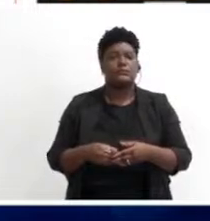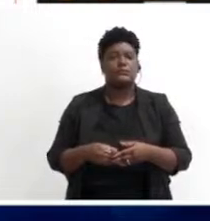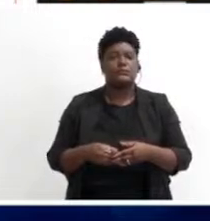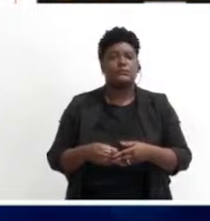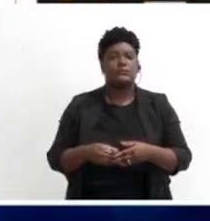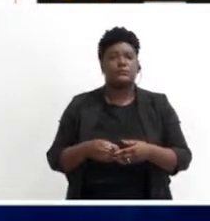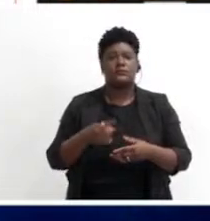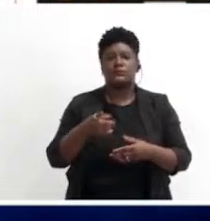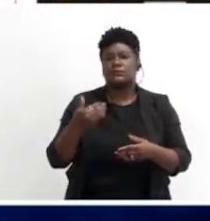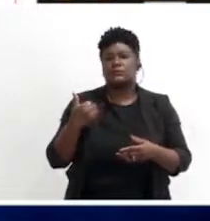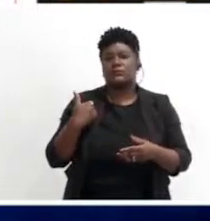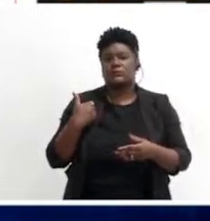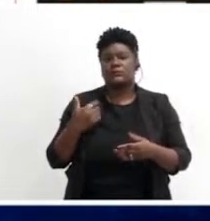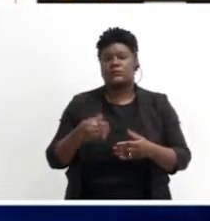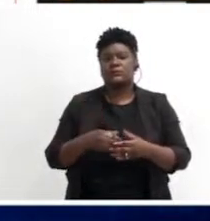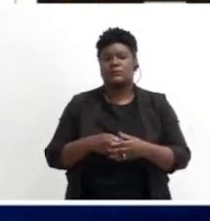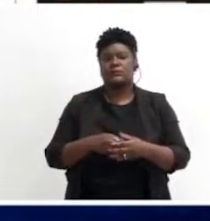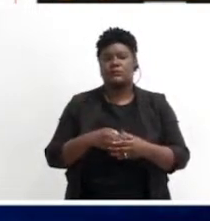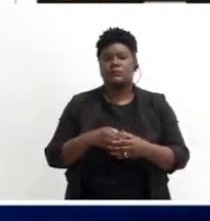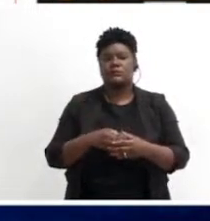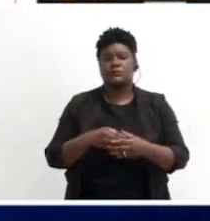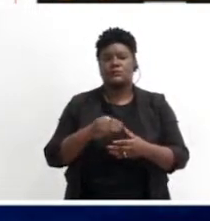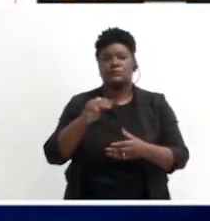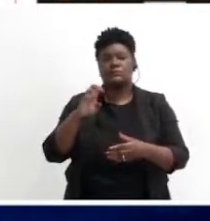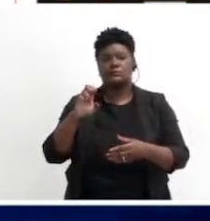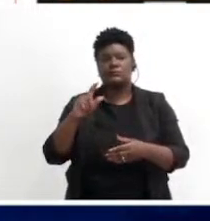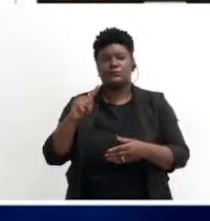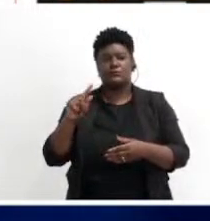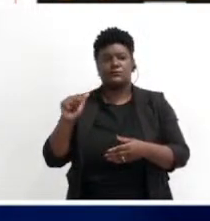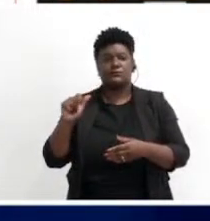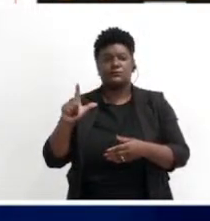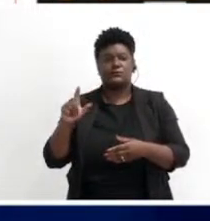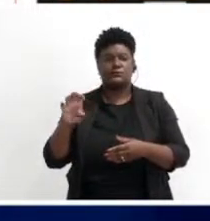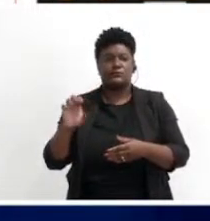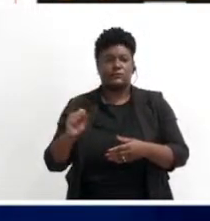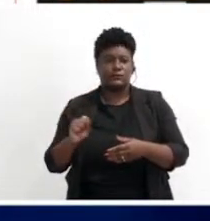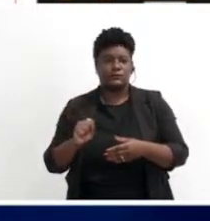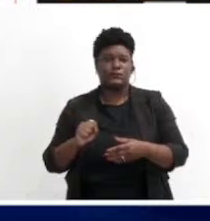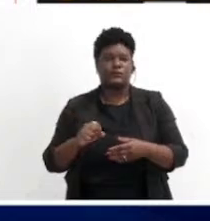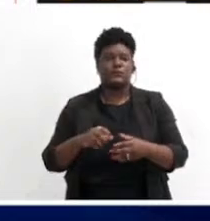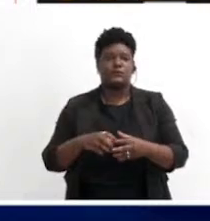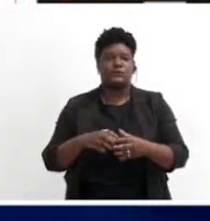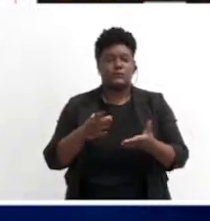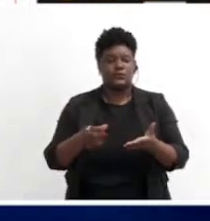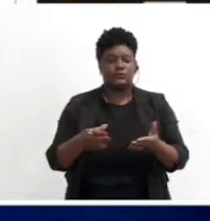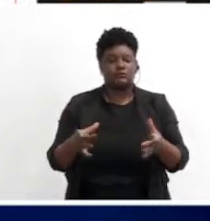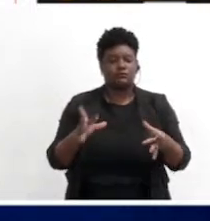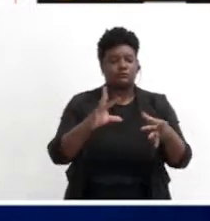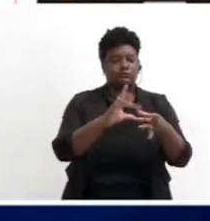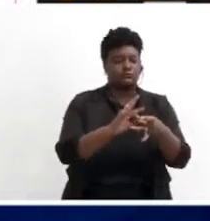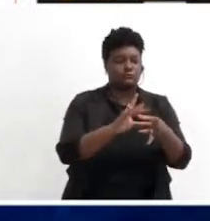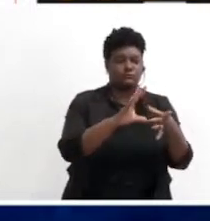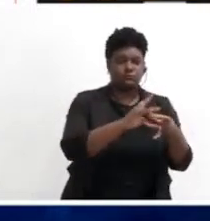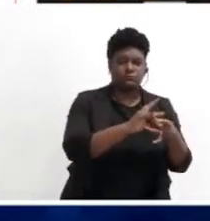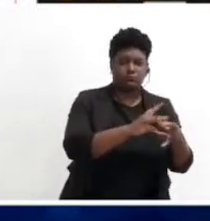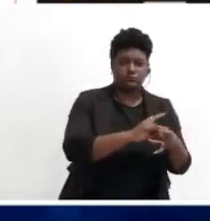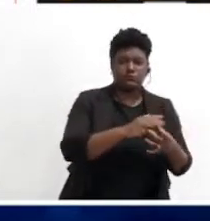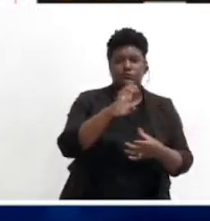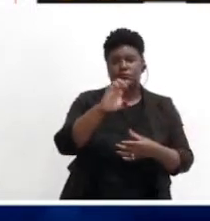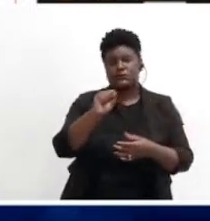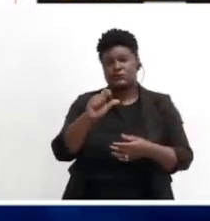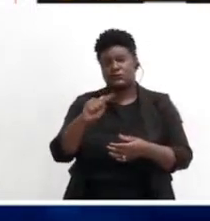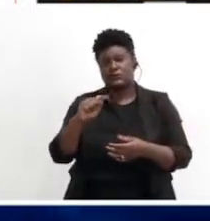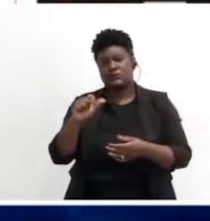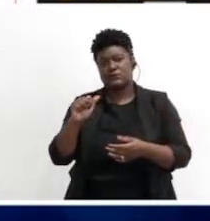joint. So, if there is a tin cap or solder on the bump, there has to be an